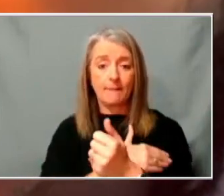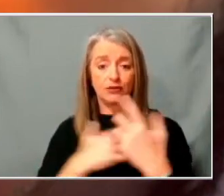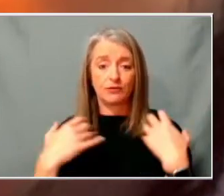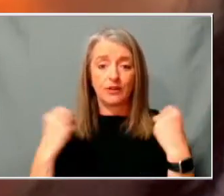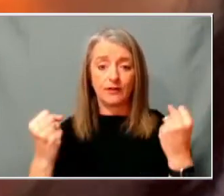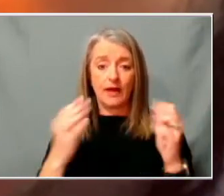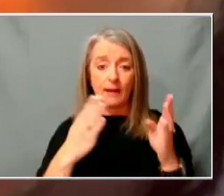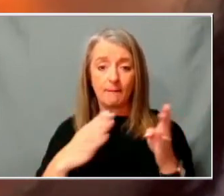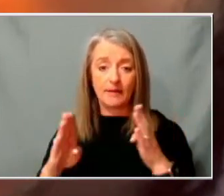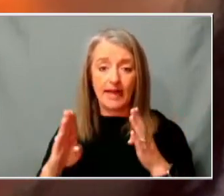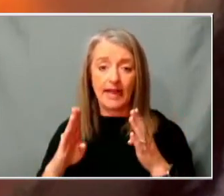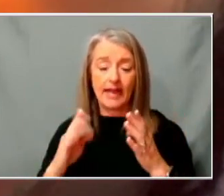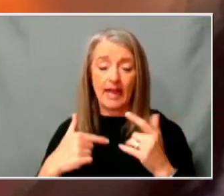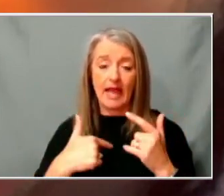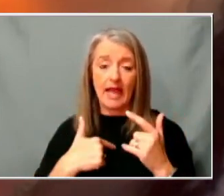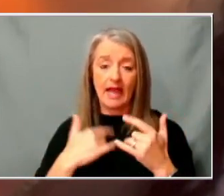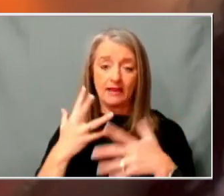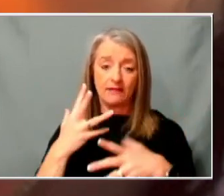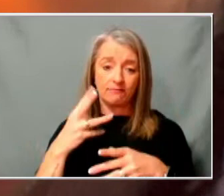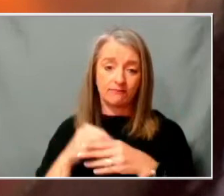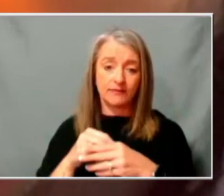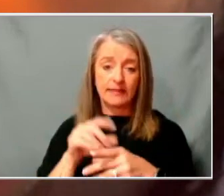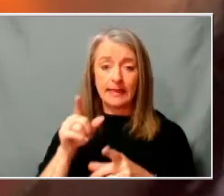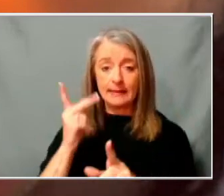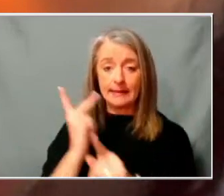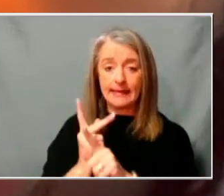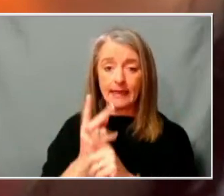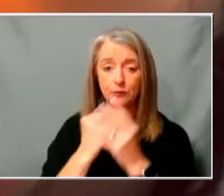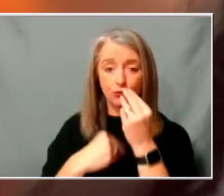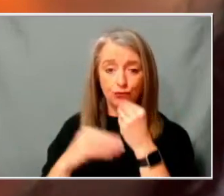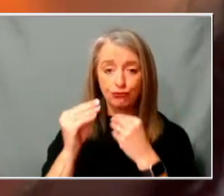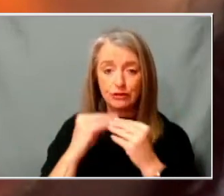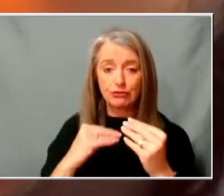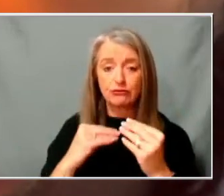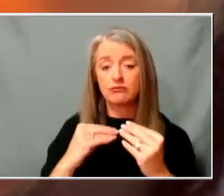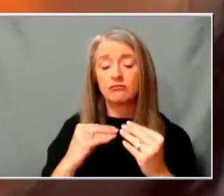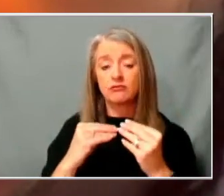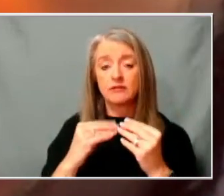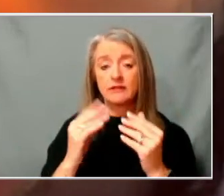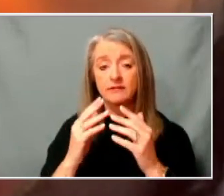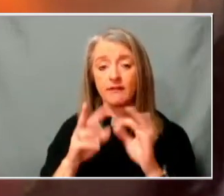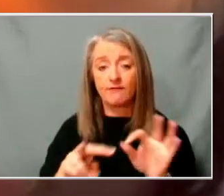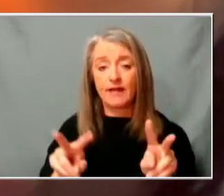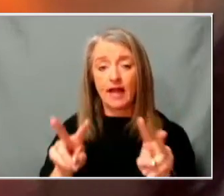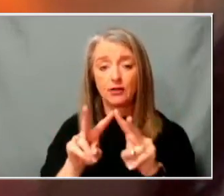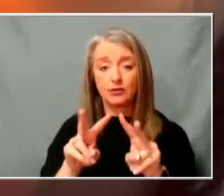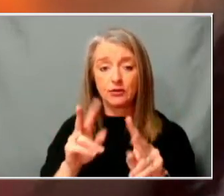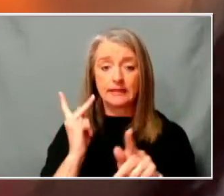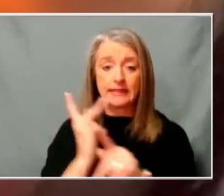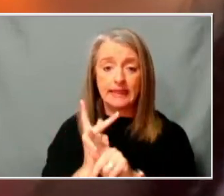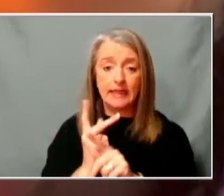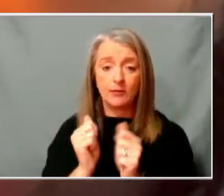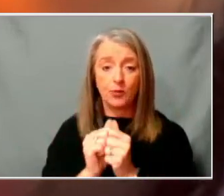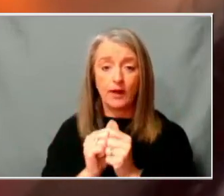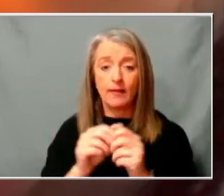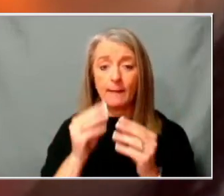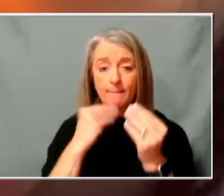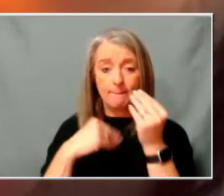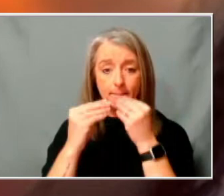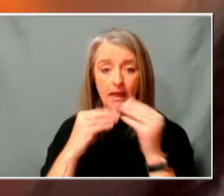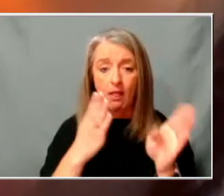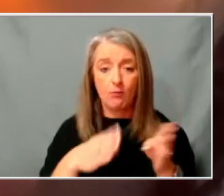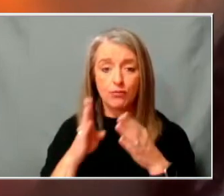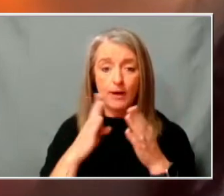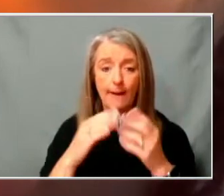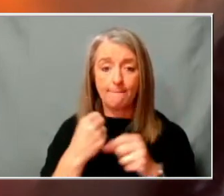I play a big part in helping Wanye keep his nutritional values up. I help him a lot with his meal prep, making